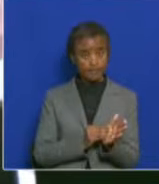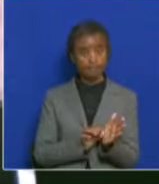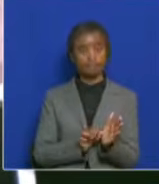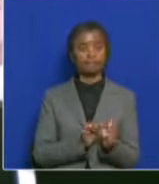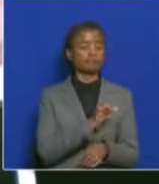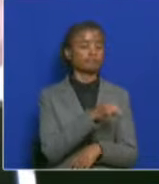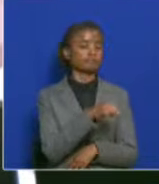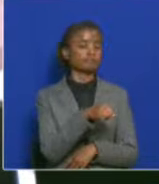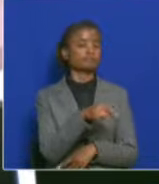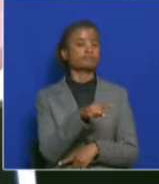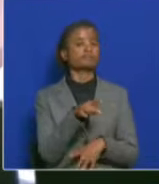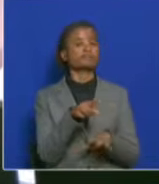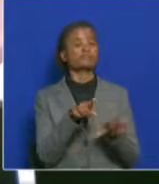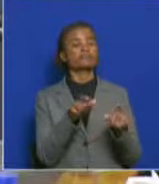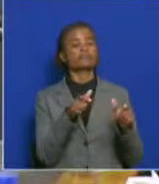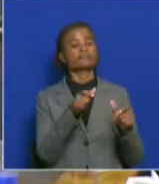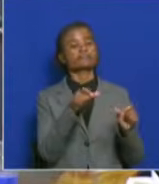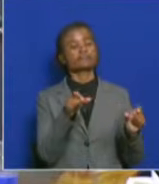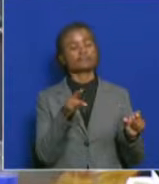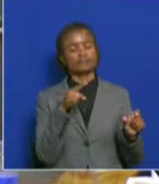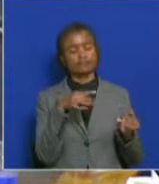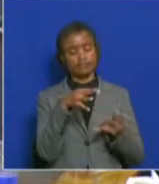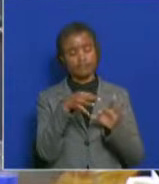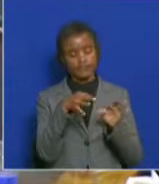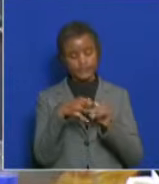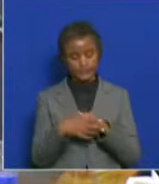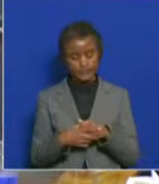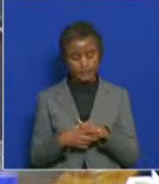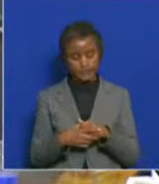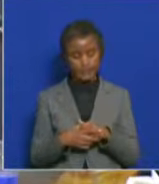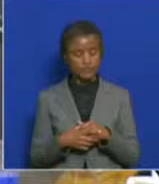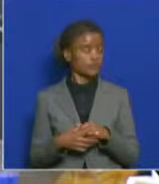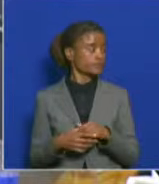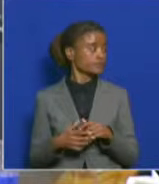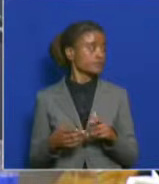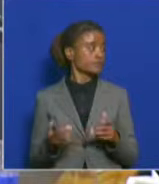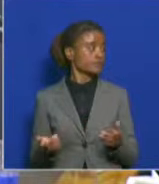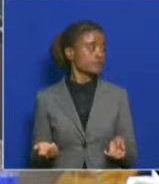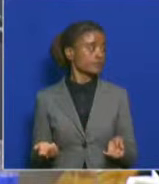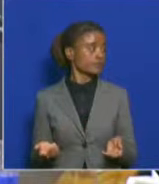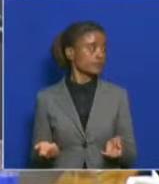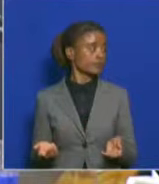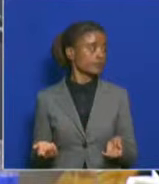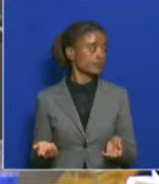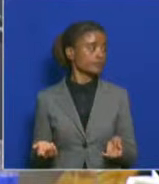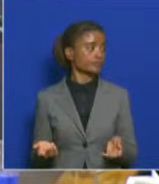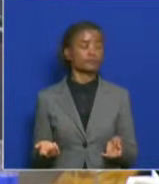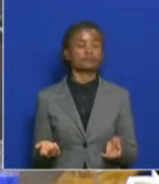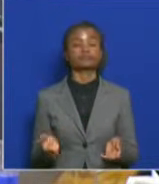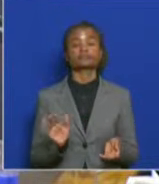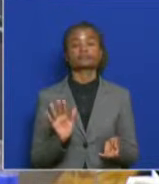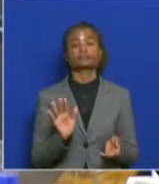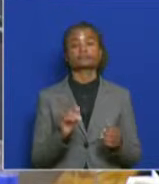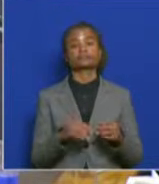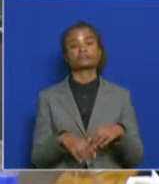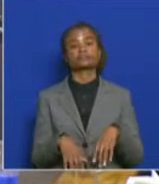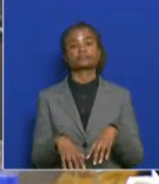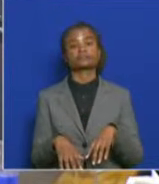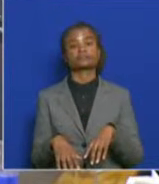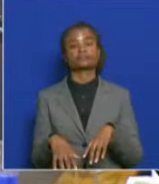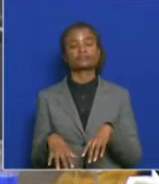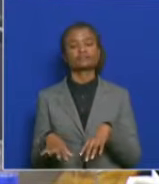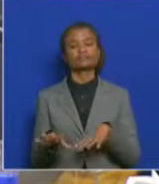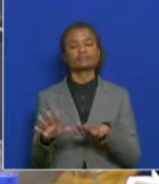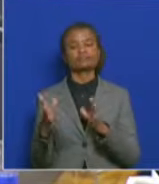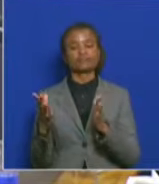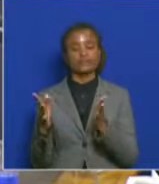Commissioners. There are several devices that were seized